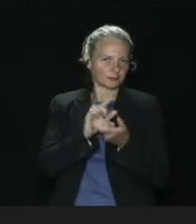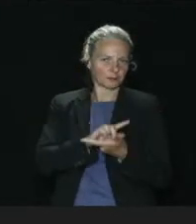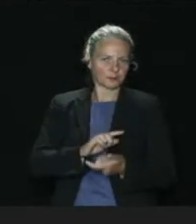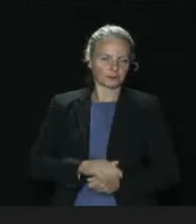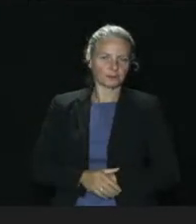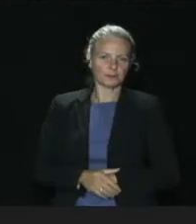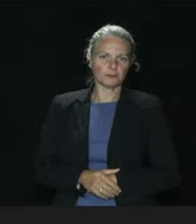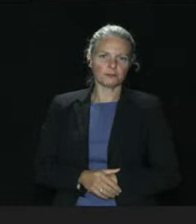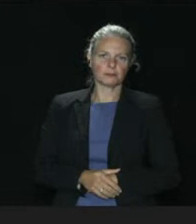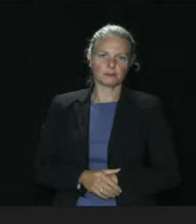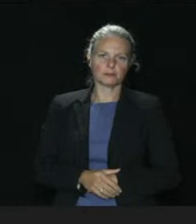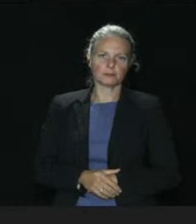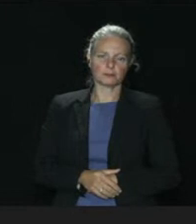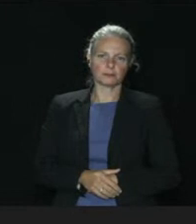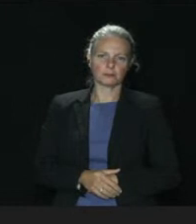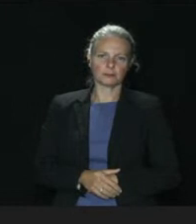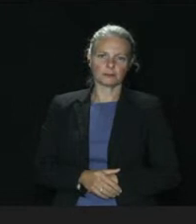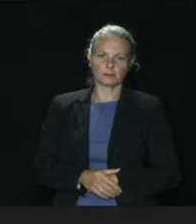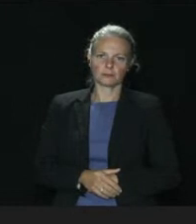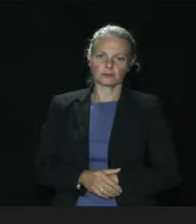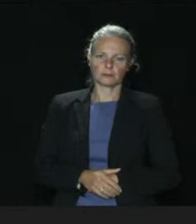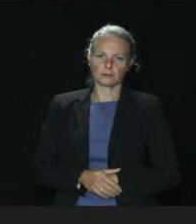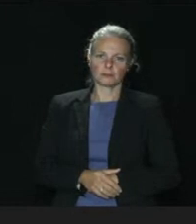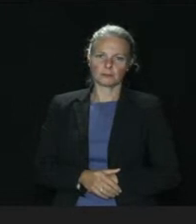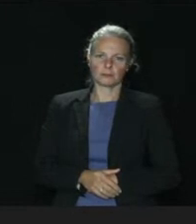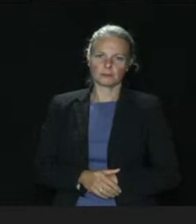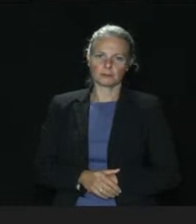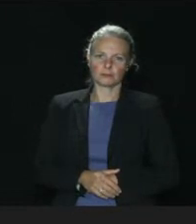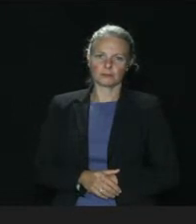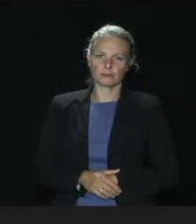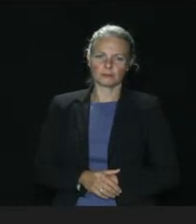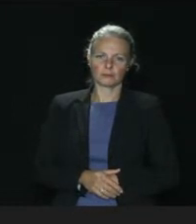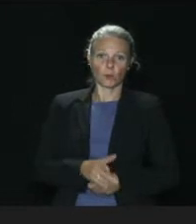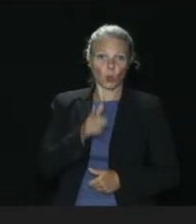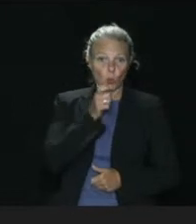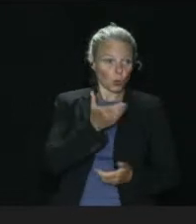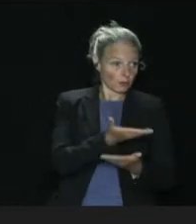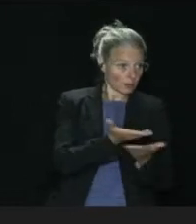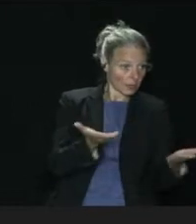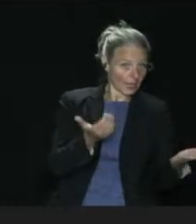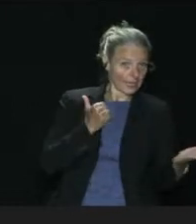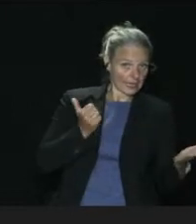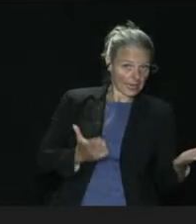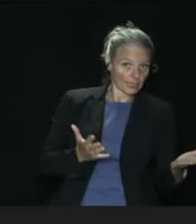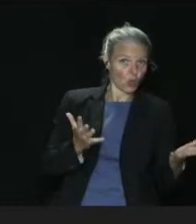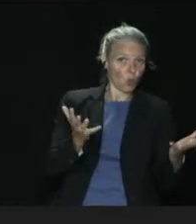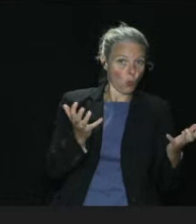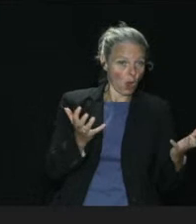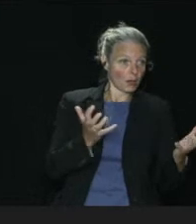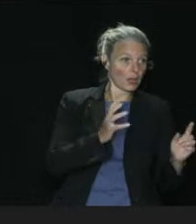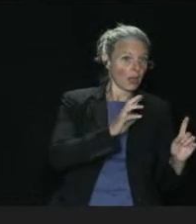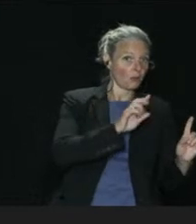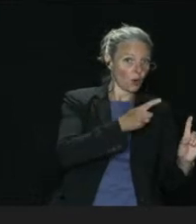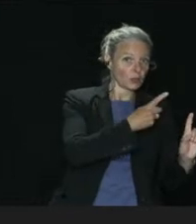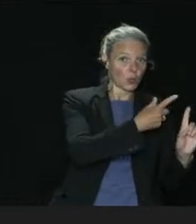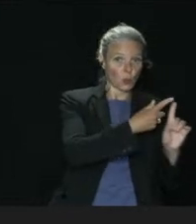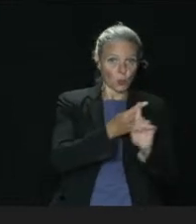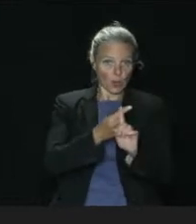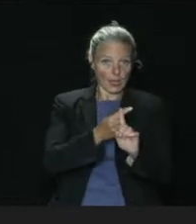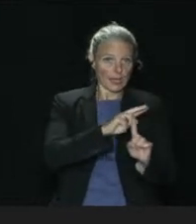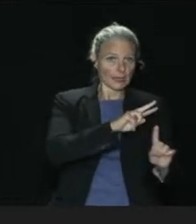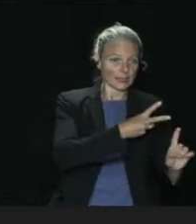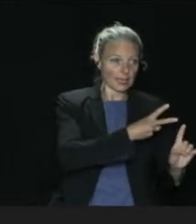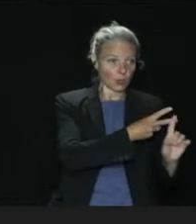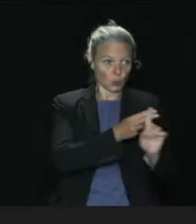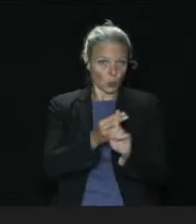offering both doses of vaccines to any Canadian who wants them. I think we're very well positioned